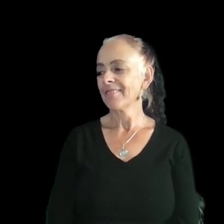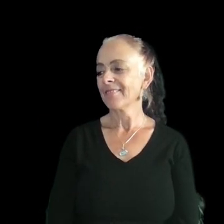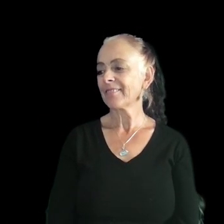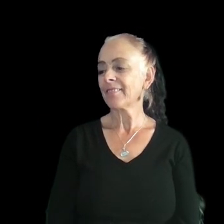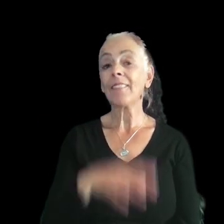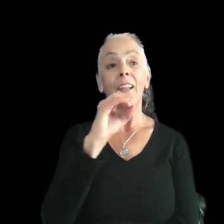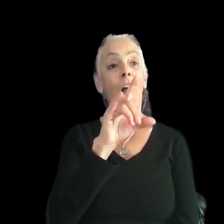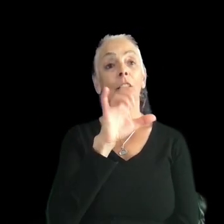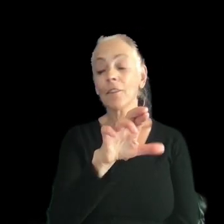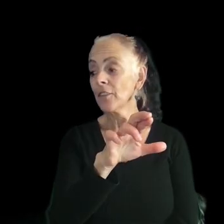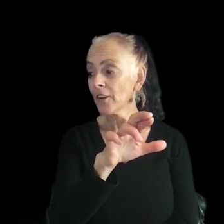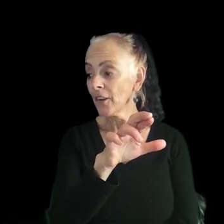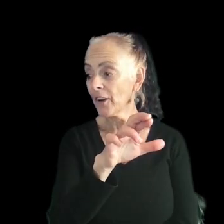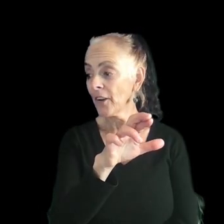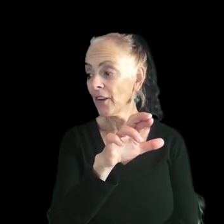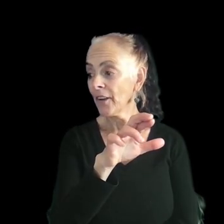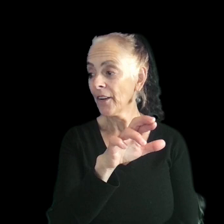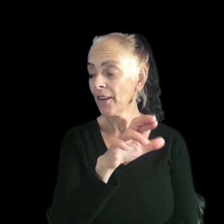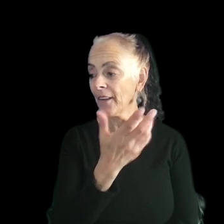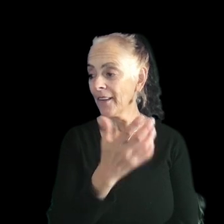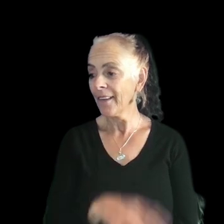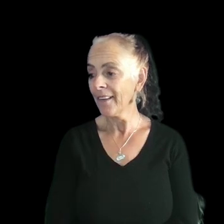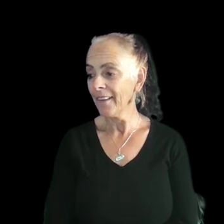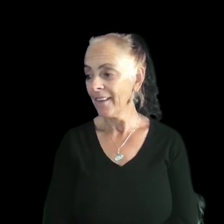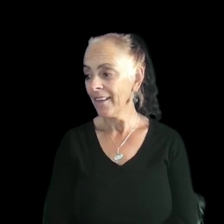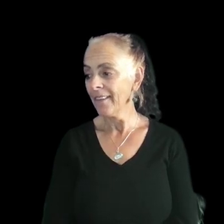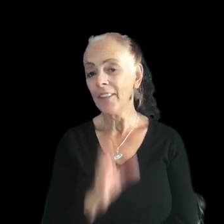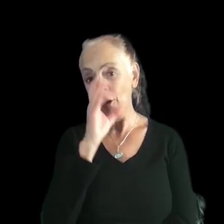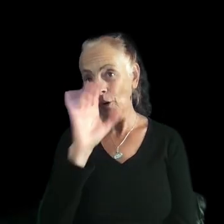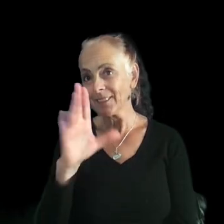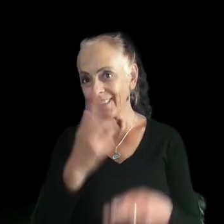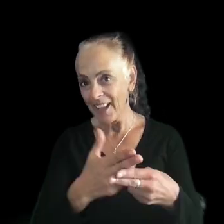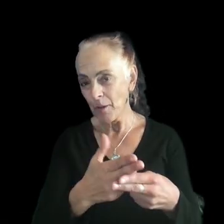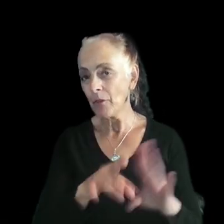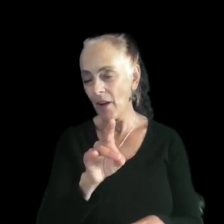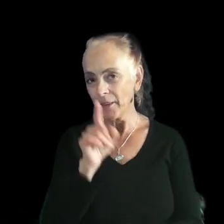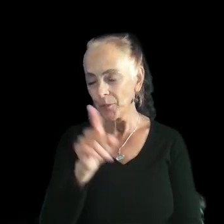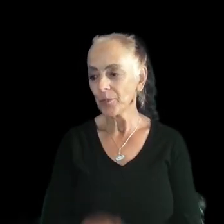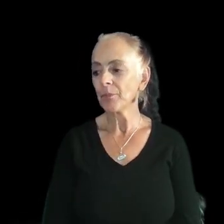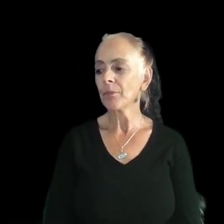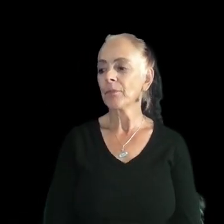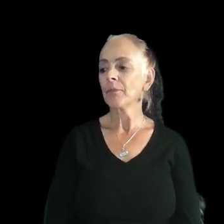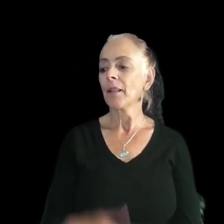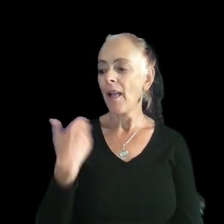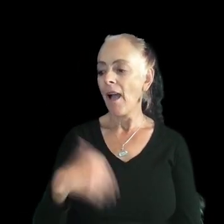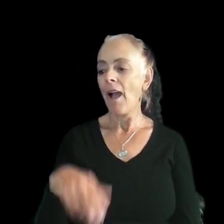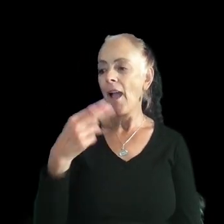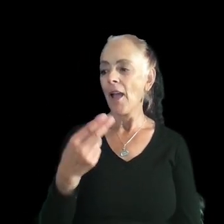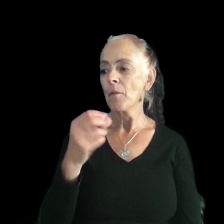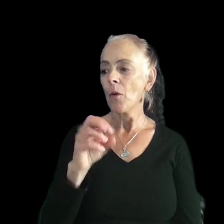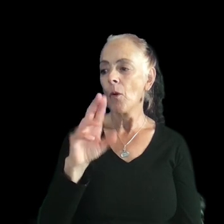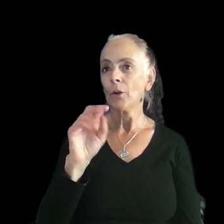oliver uh even on twitter and linkedin so search for his name you're going to find him i'm a more 10 underline or tenzi on